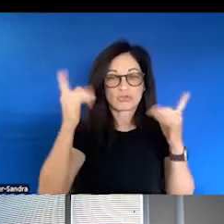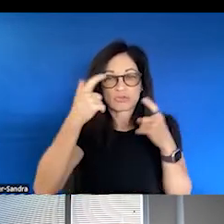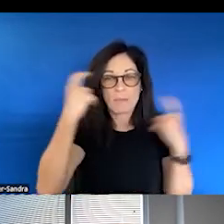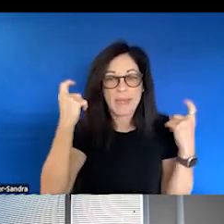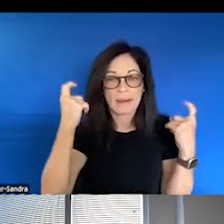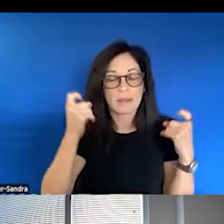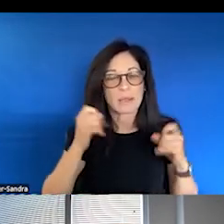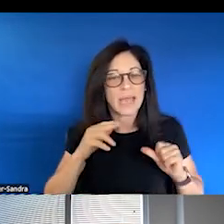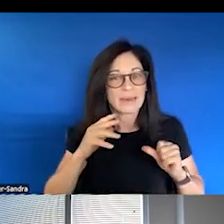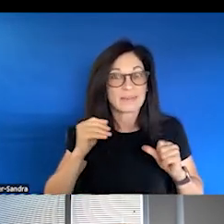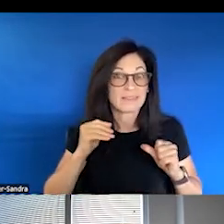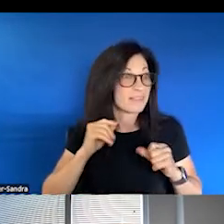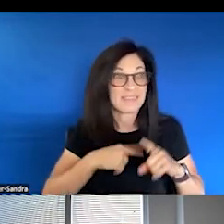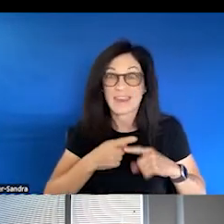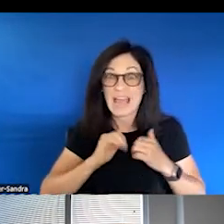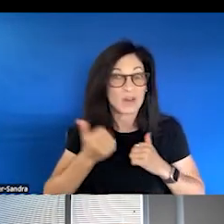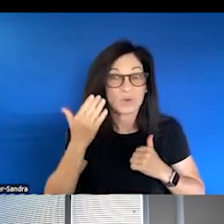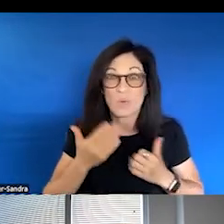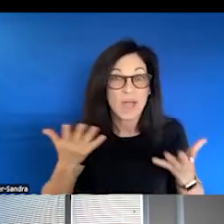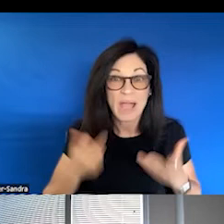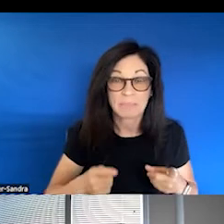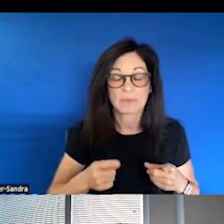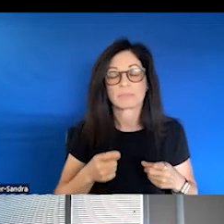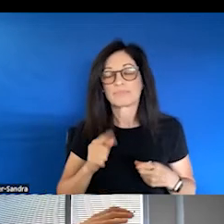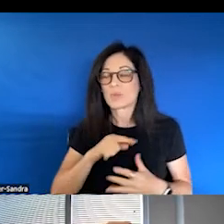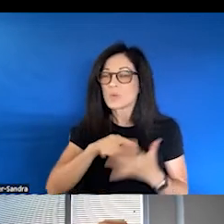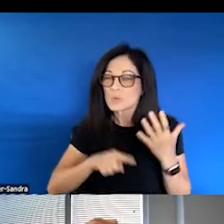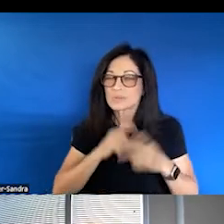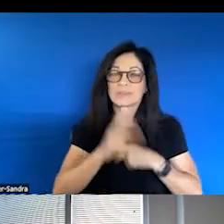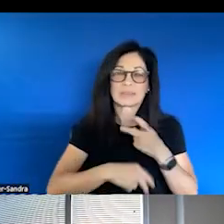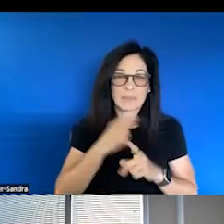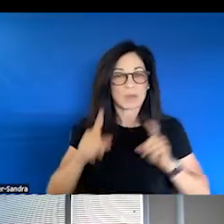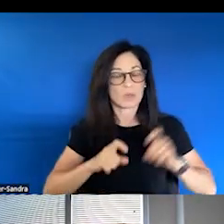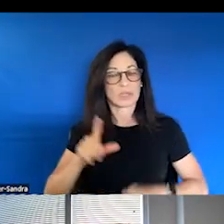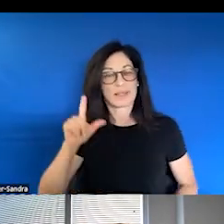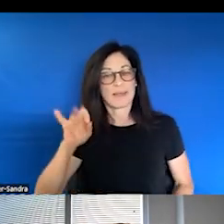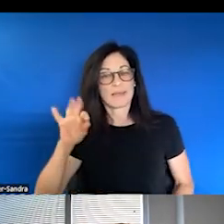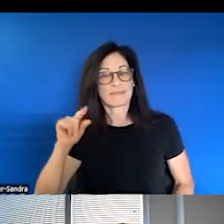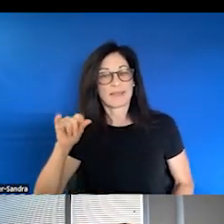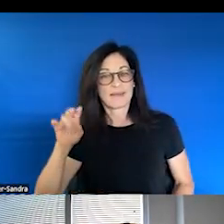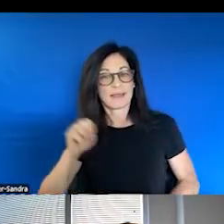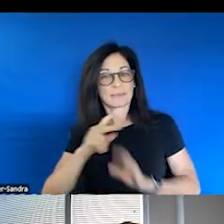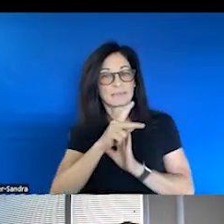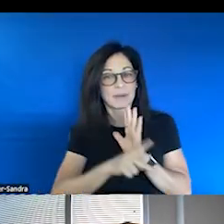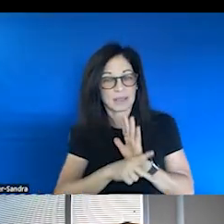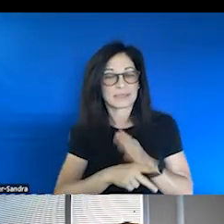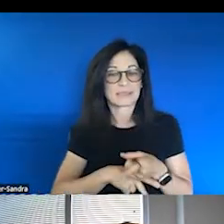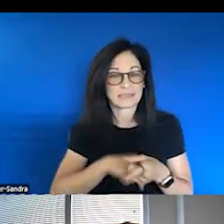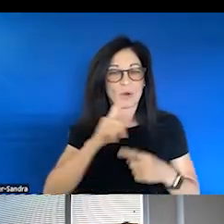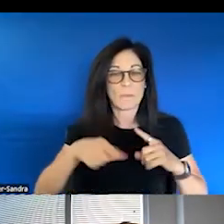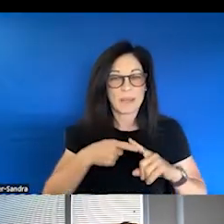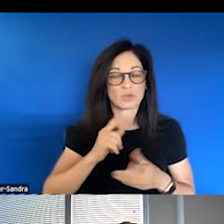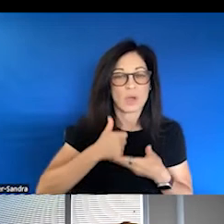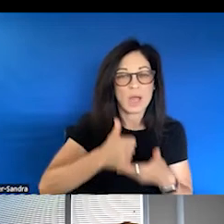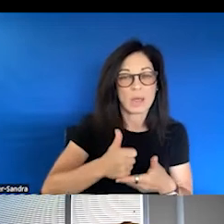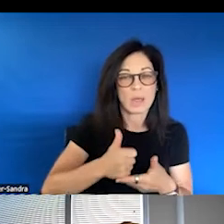happened? These are the kinds of questions that the Lifeline policy for helping callers at imminent risk of suicide was